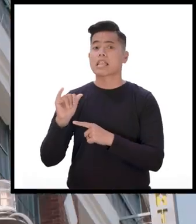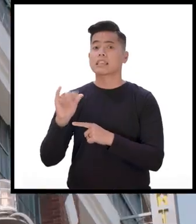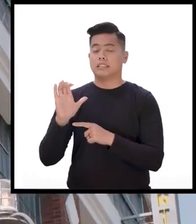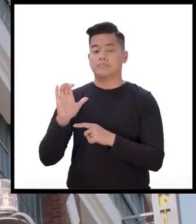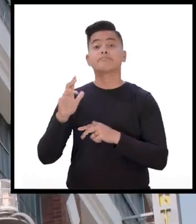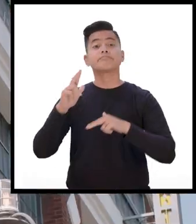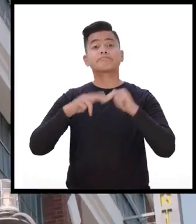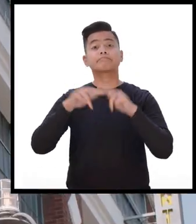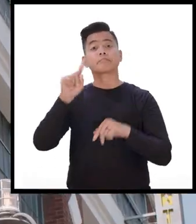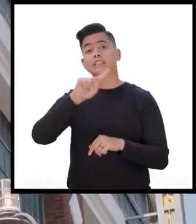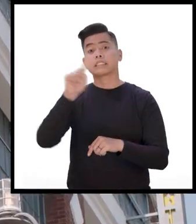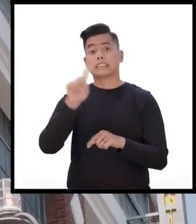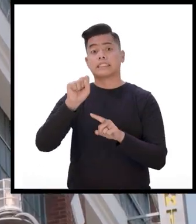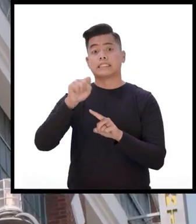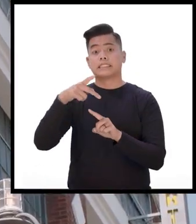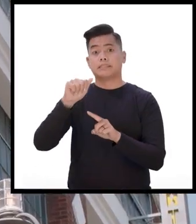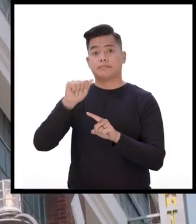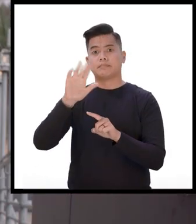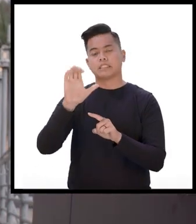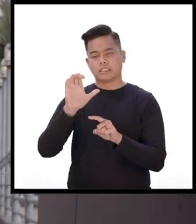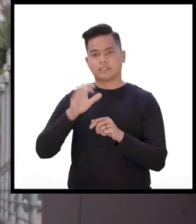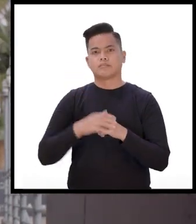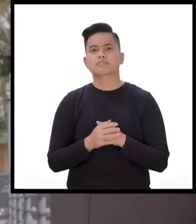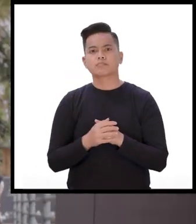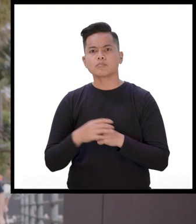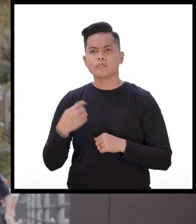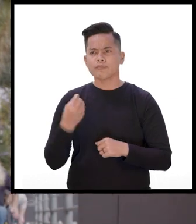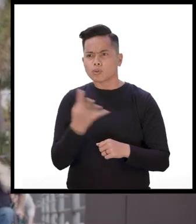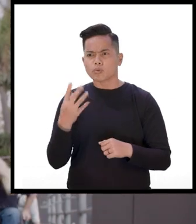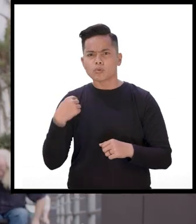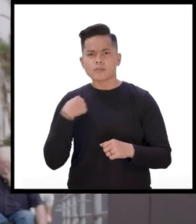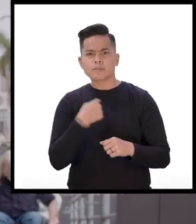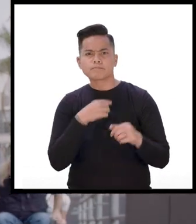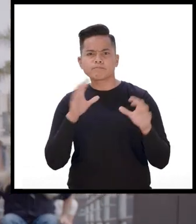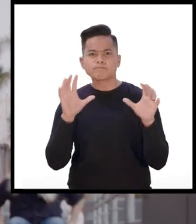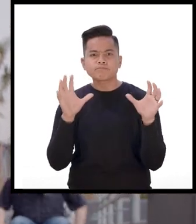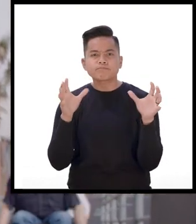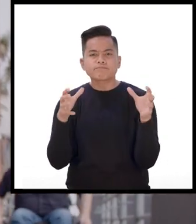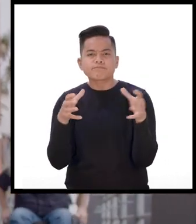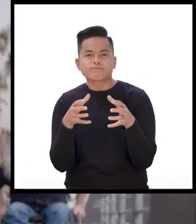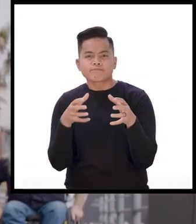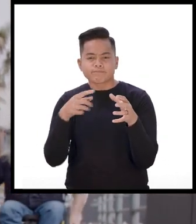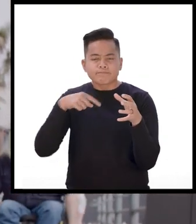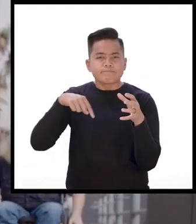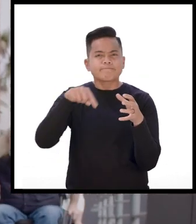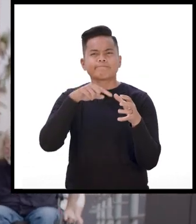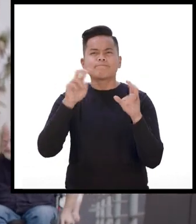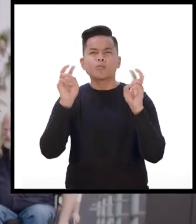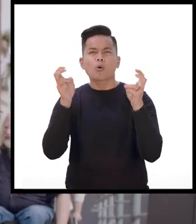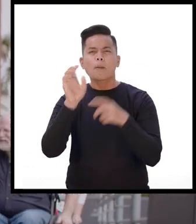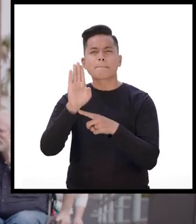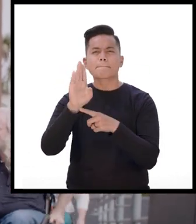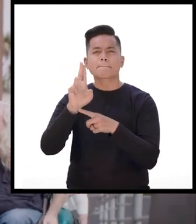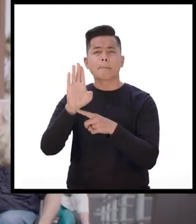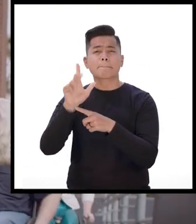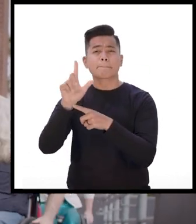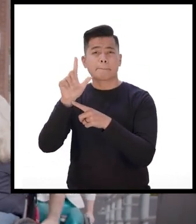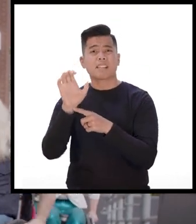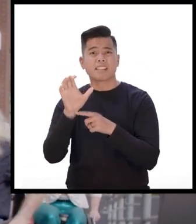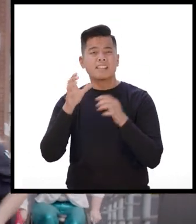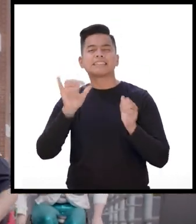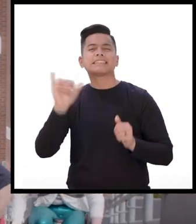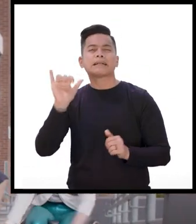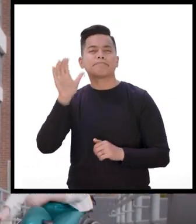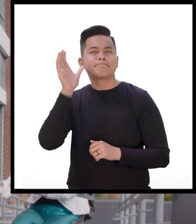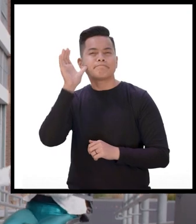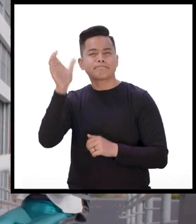We're at Z Space, and we are tucked up in the thing that people are calling